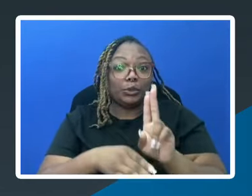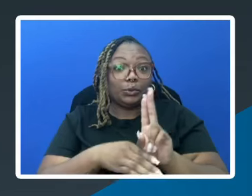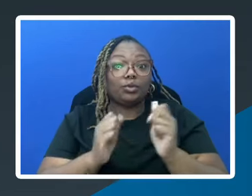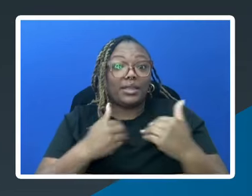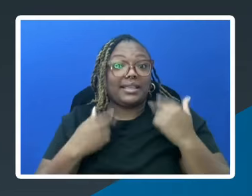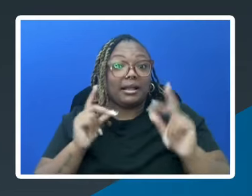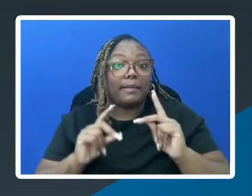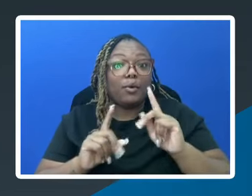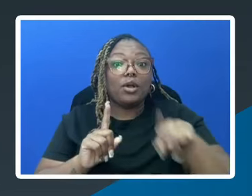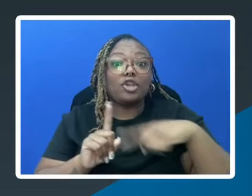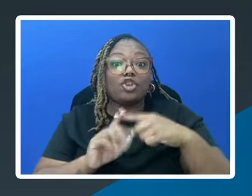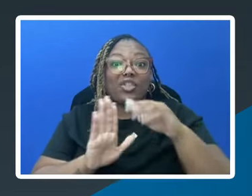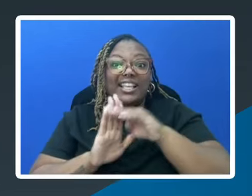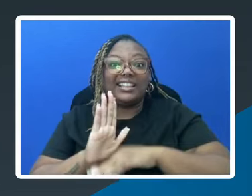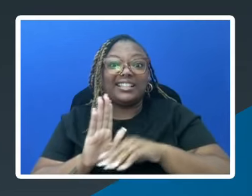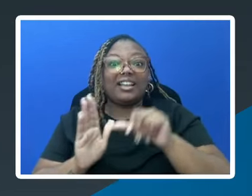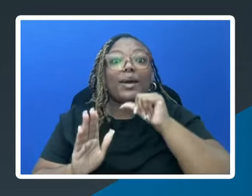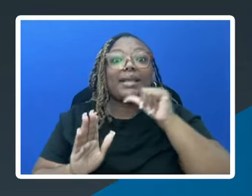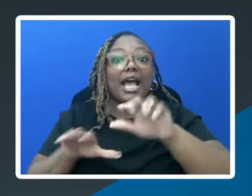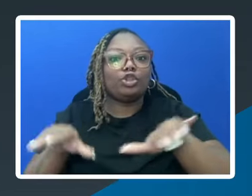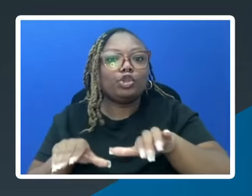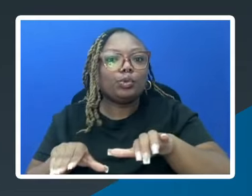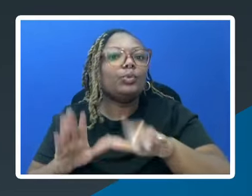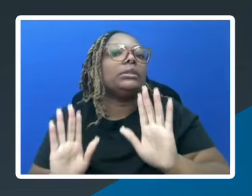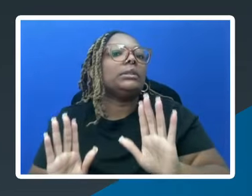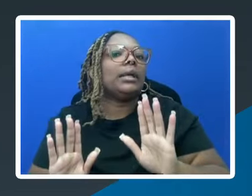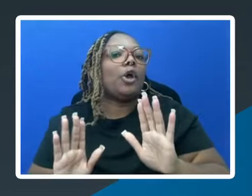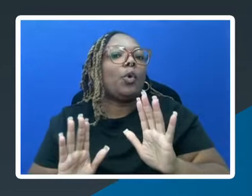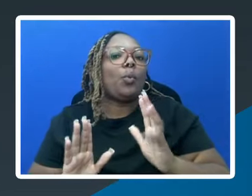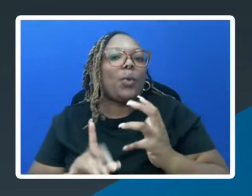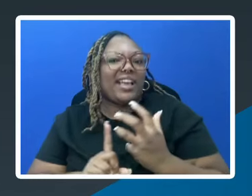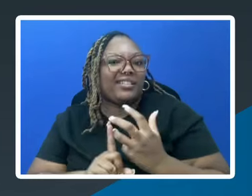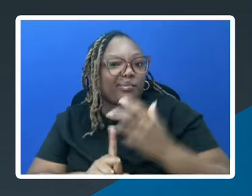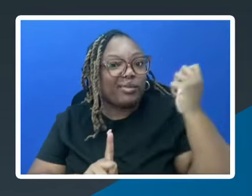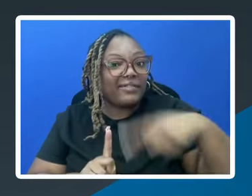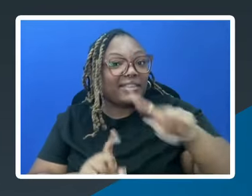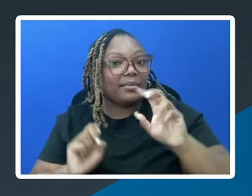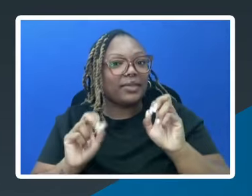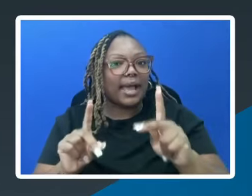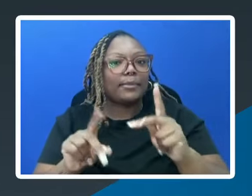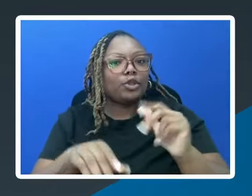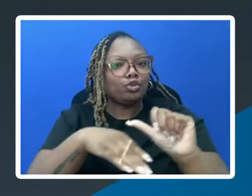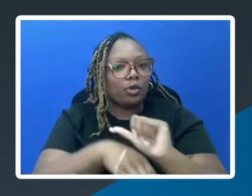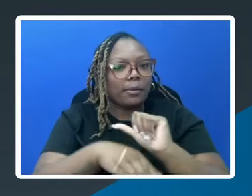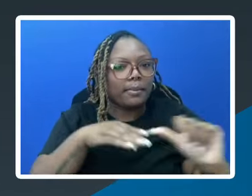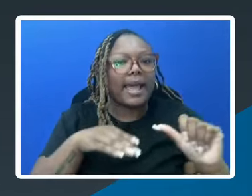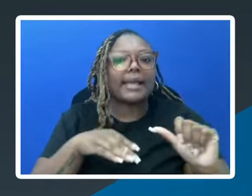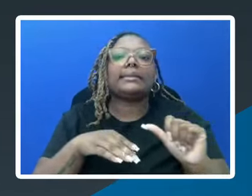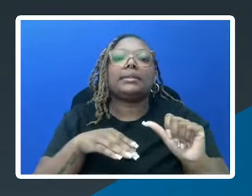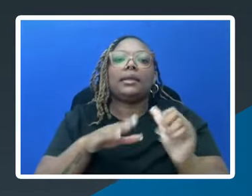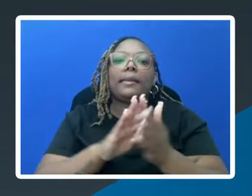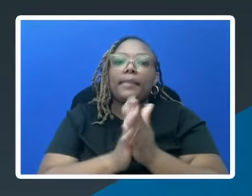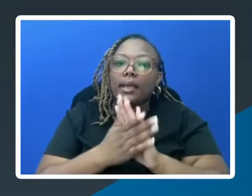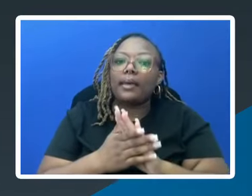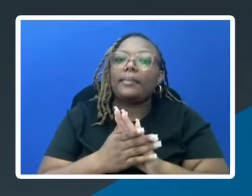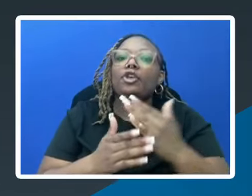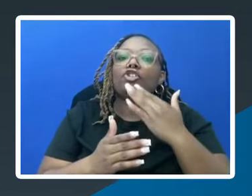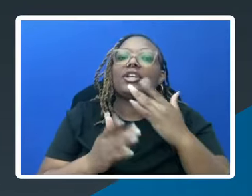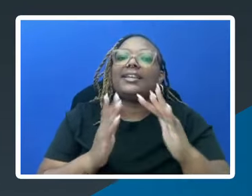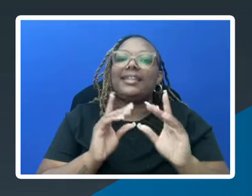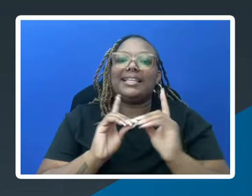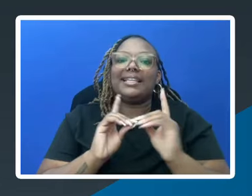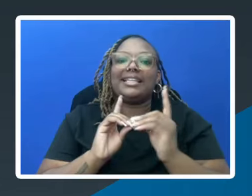what not to do, we are depriving them of the opportunity to practice being good digital citizens. And that's something